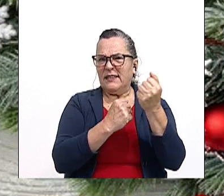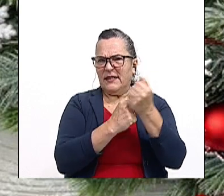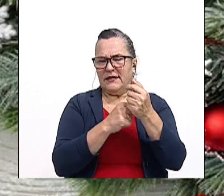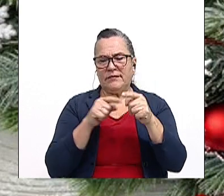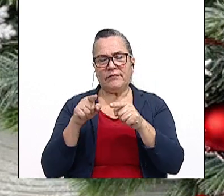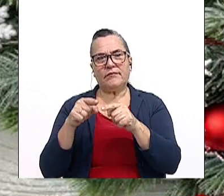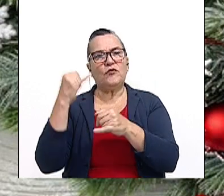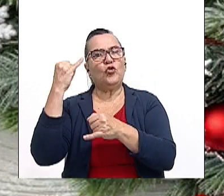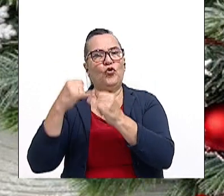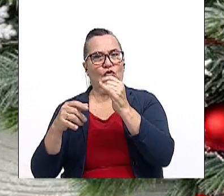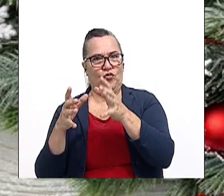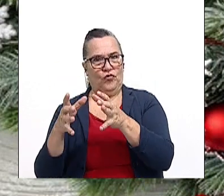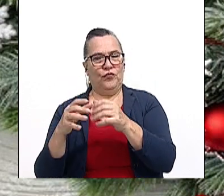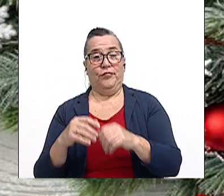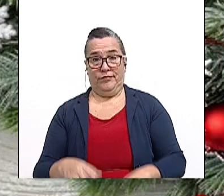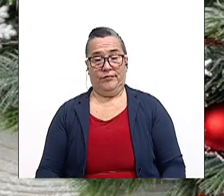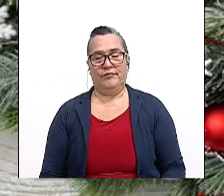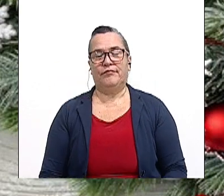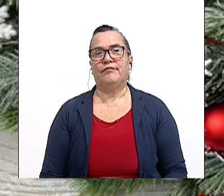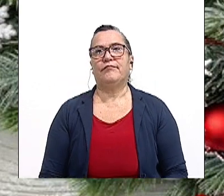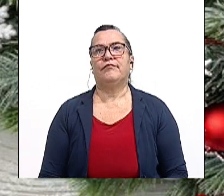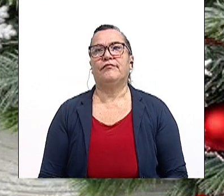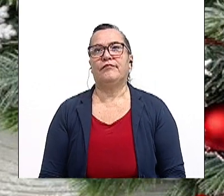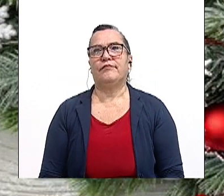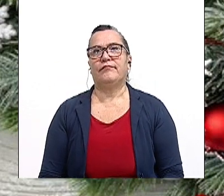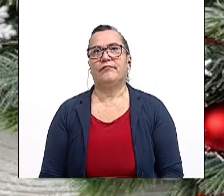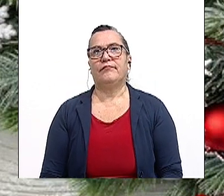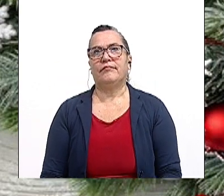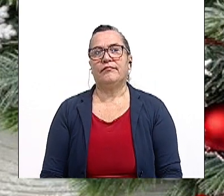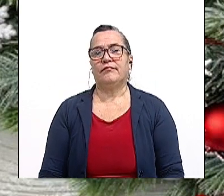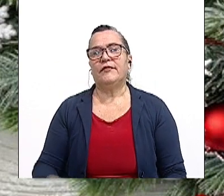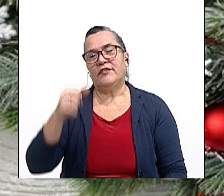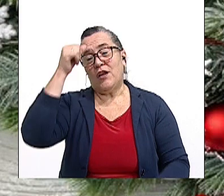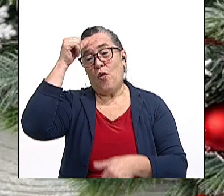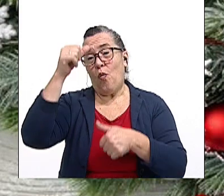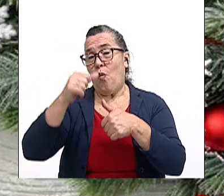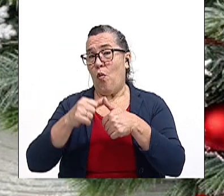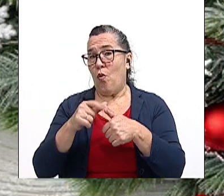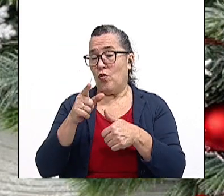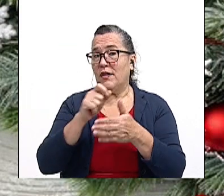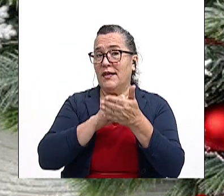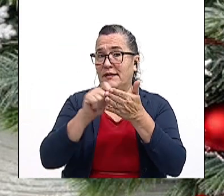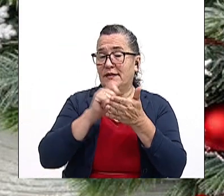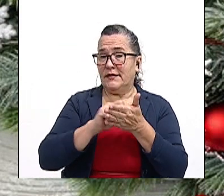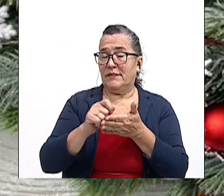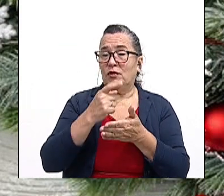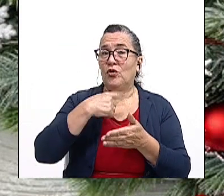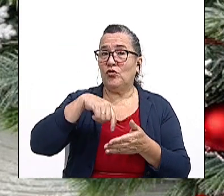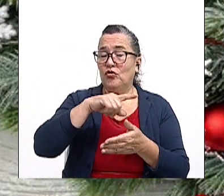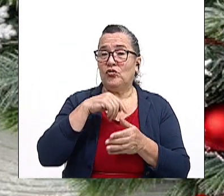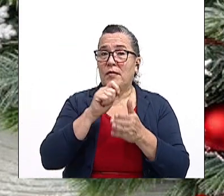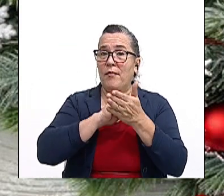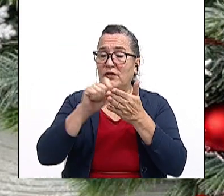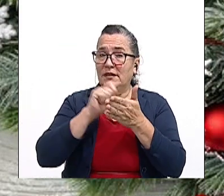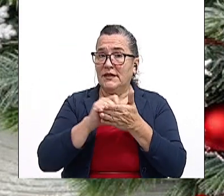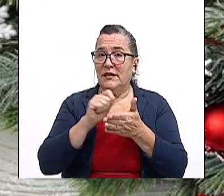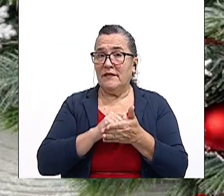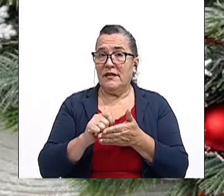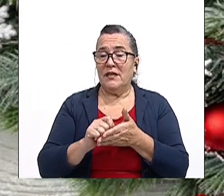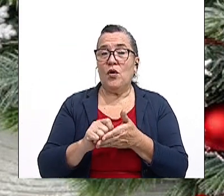and conclusion. Okay, so there you have. Remember that you have to take notes because we are going to write